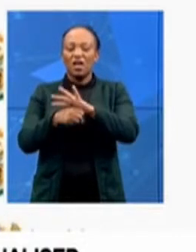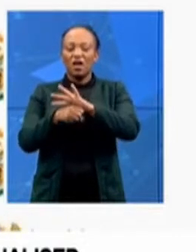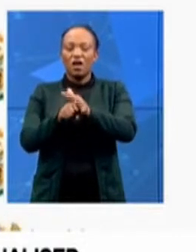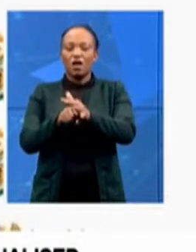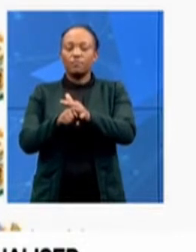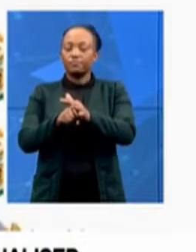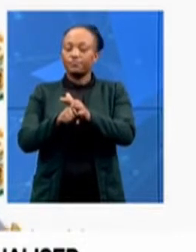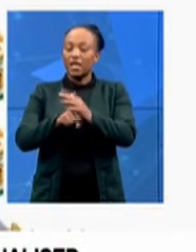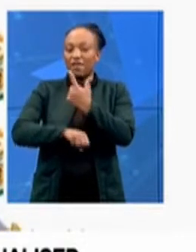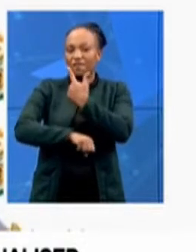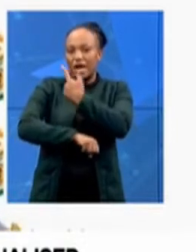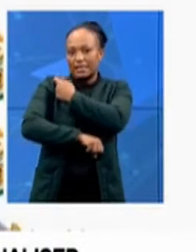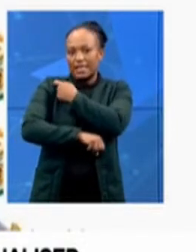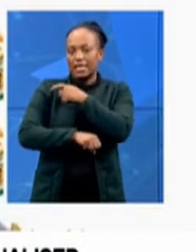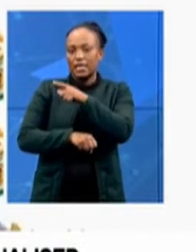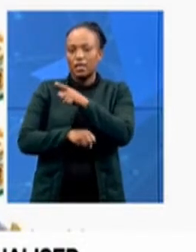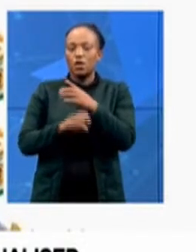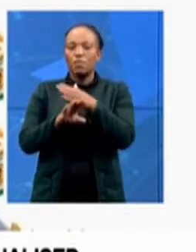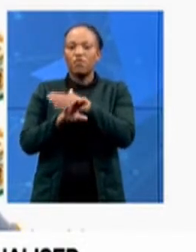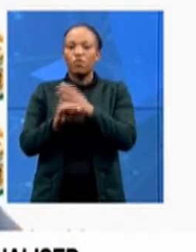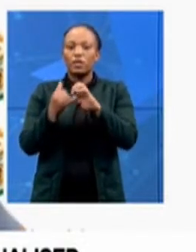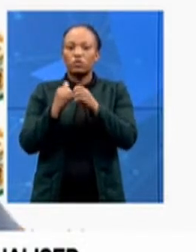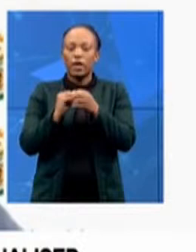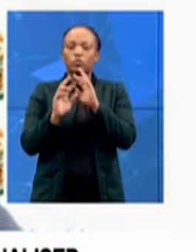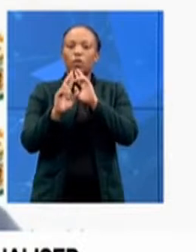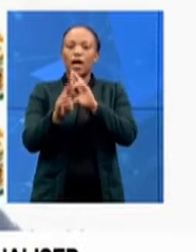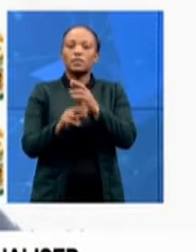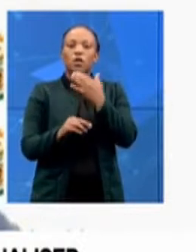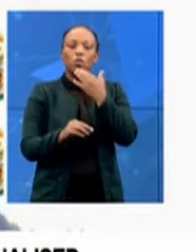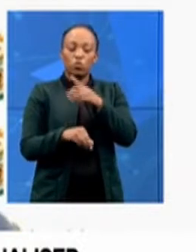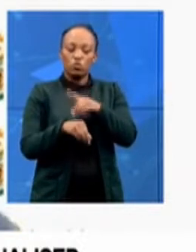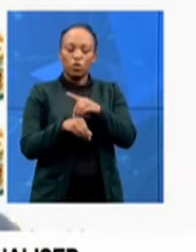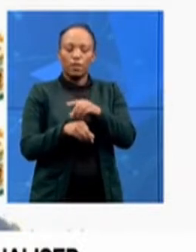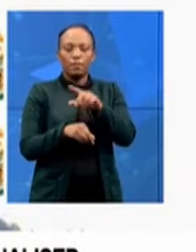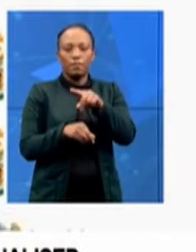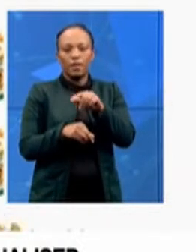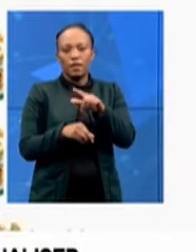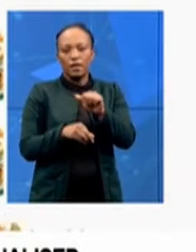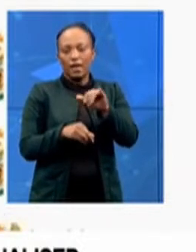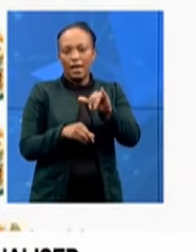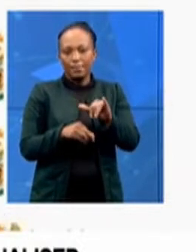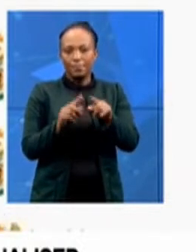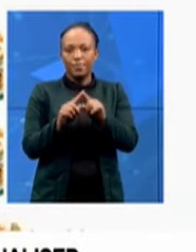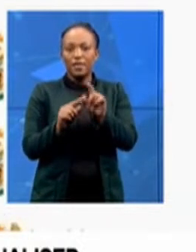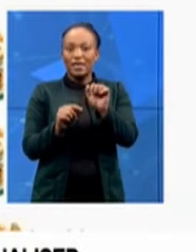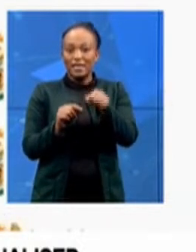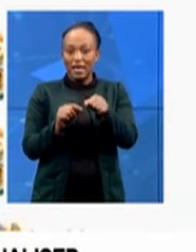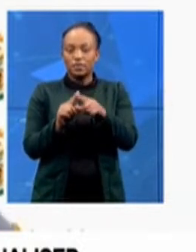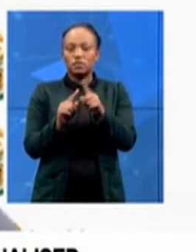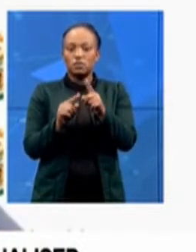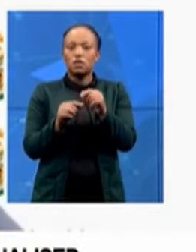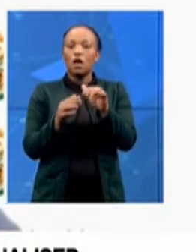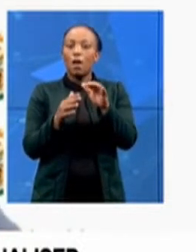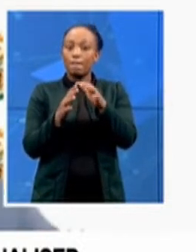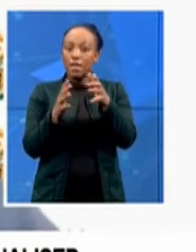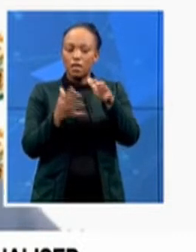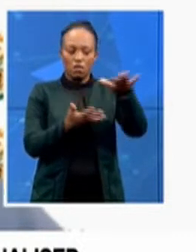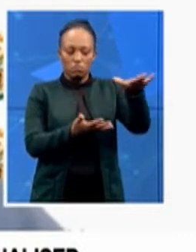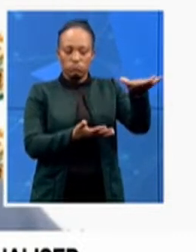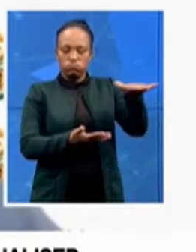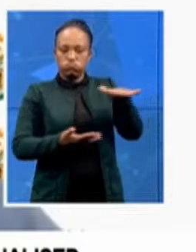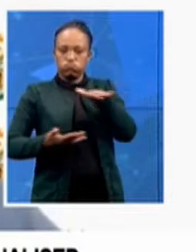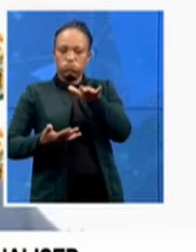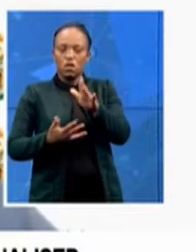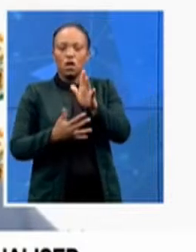one. Yes, in the third quarter, we are going to have quite a good supply of the vaccines. We are expecting this